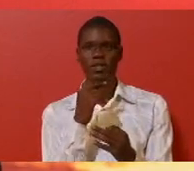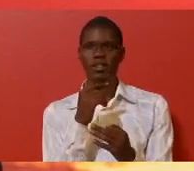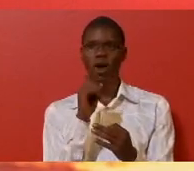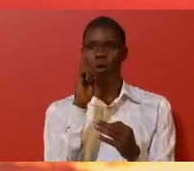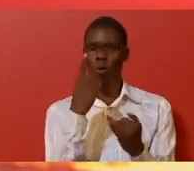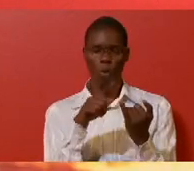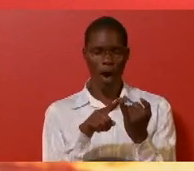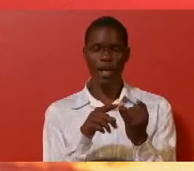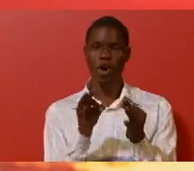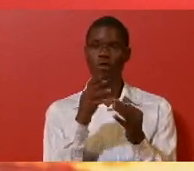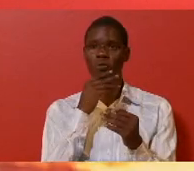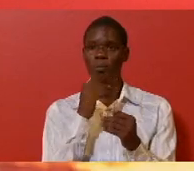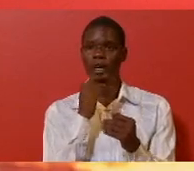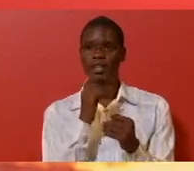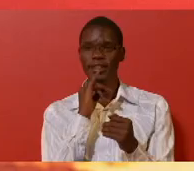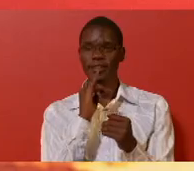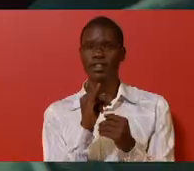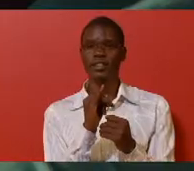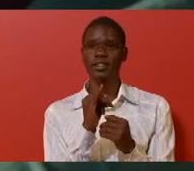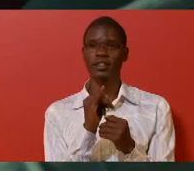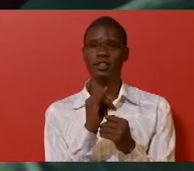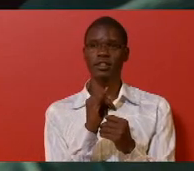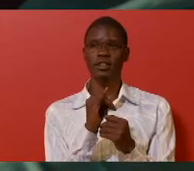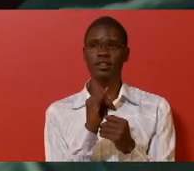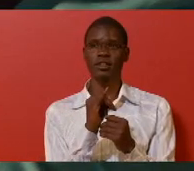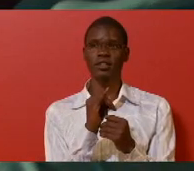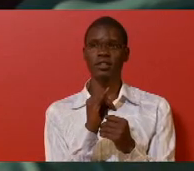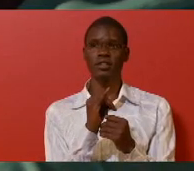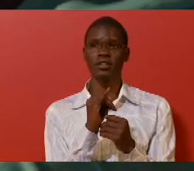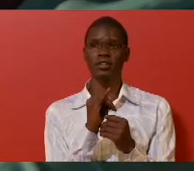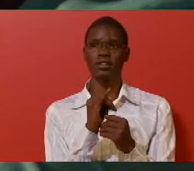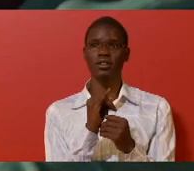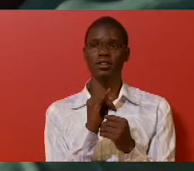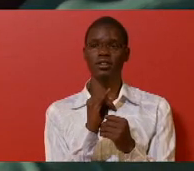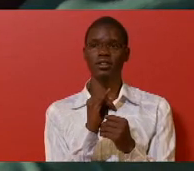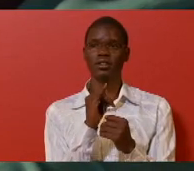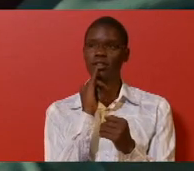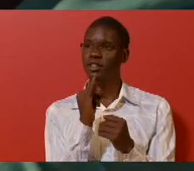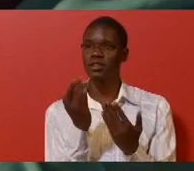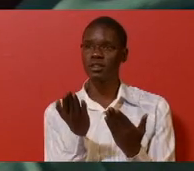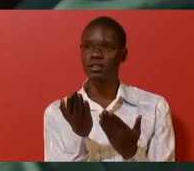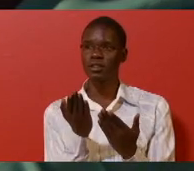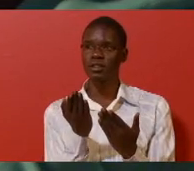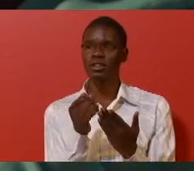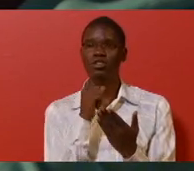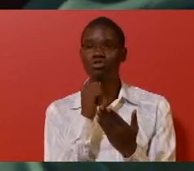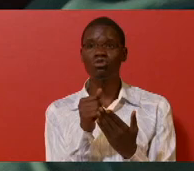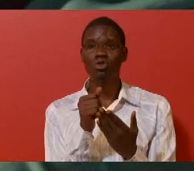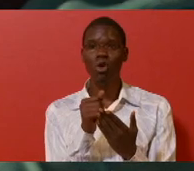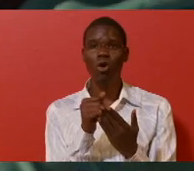one need of men is? Do you know? What is it? You're not even afraid of saying